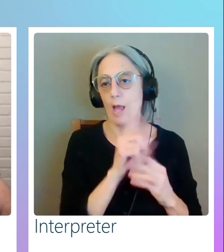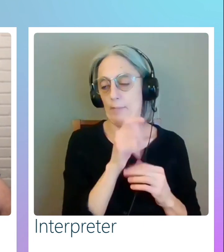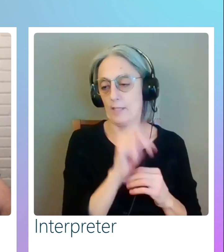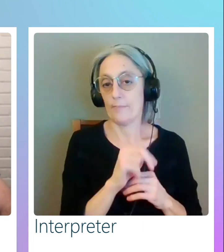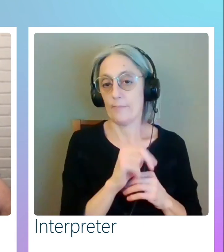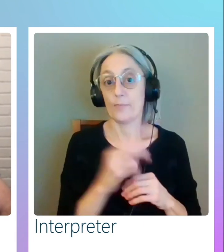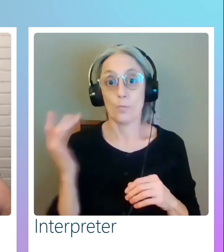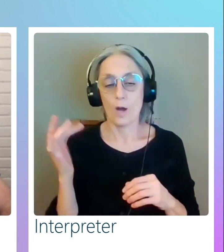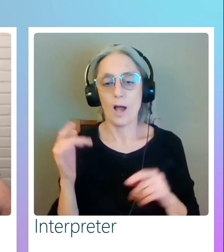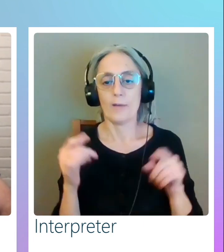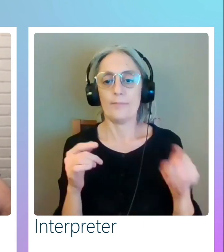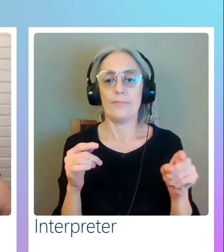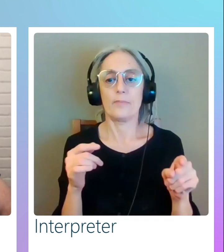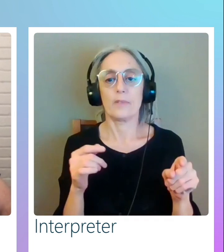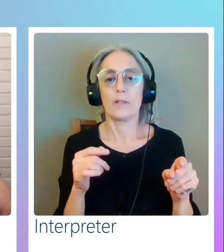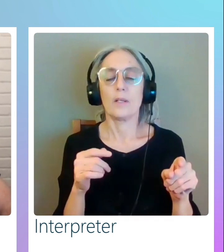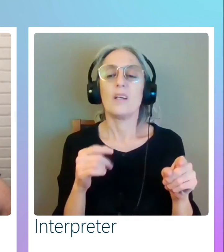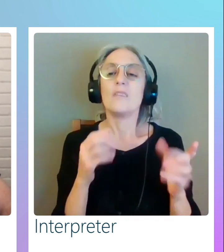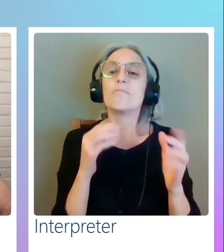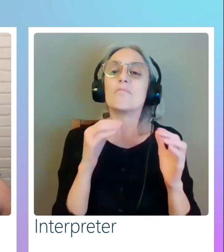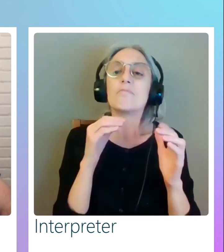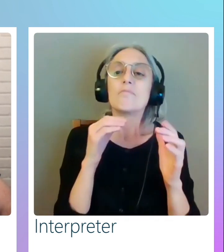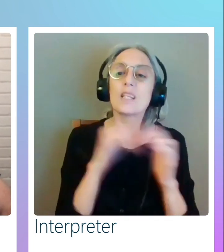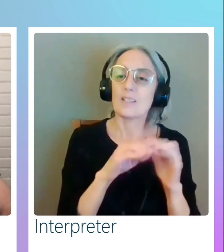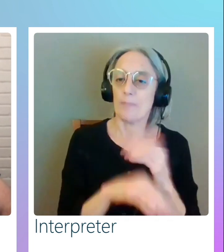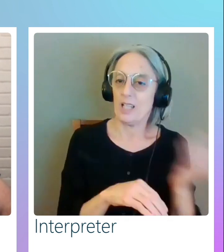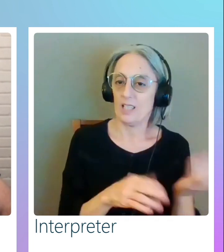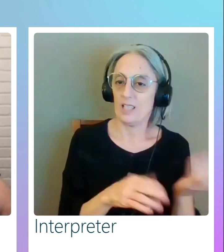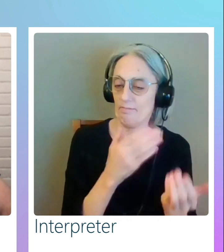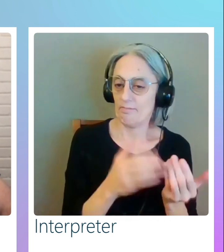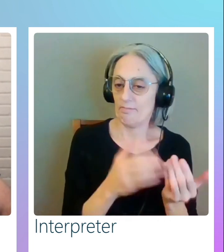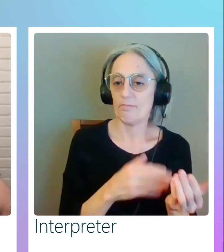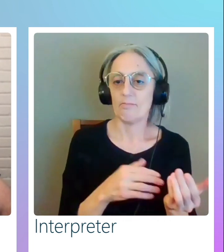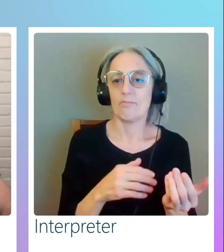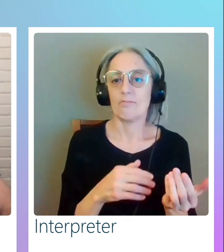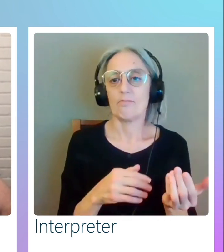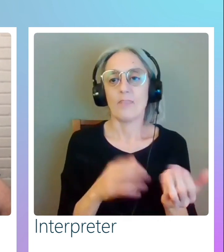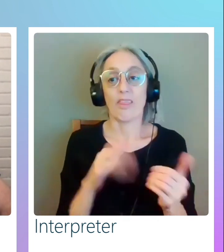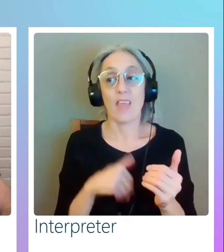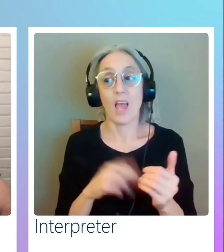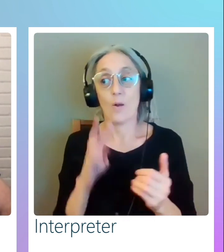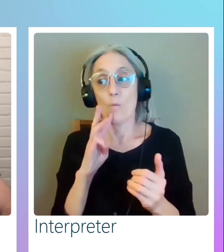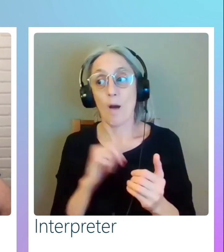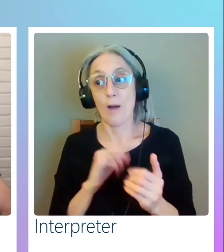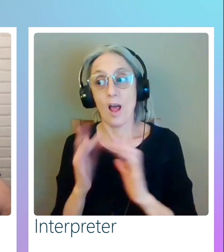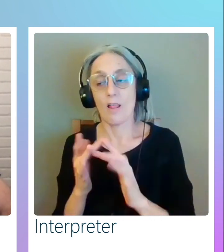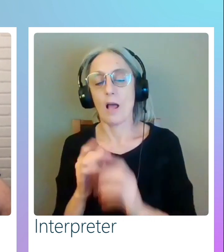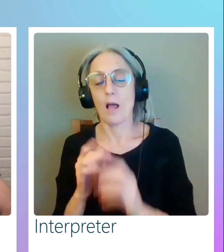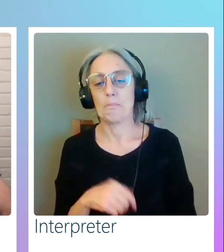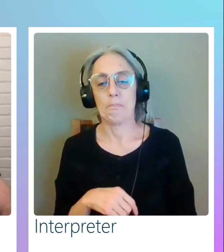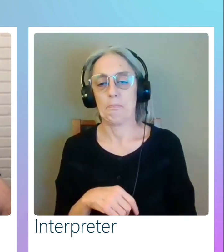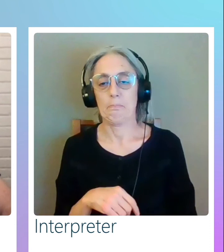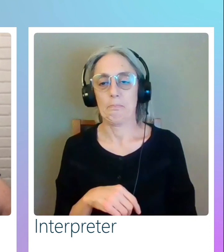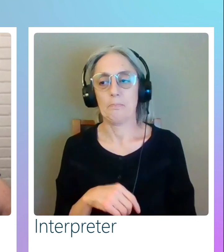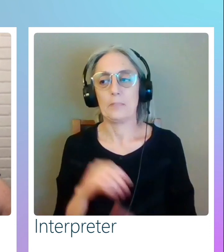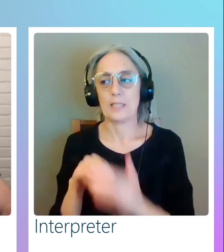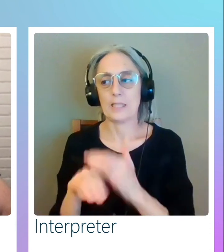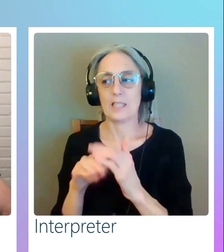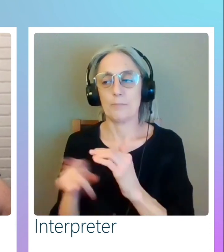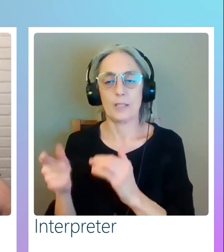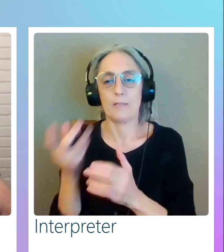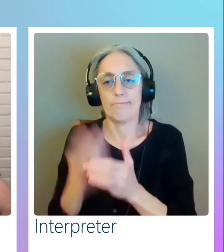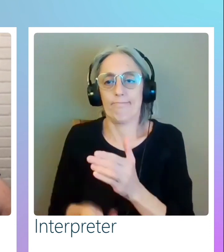they get the accessibility that they need instead of shopping at a Walmart online because the accessibility they feel that is missing